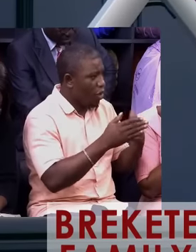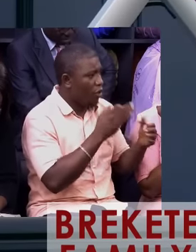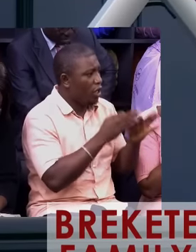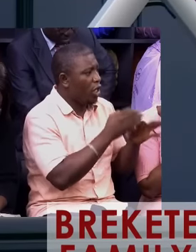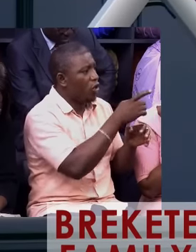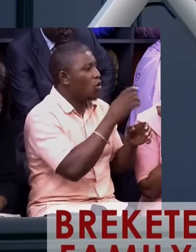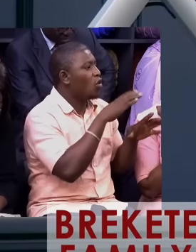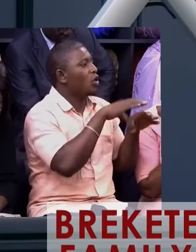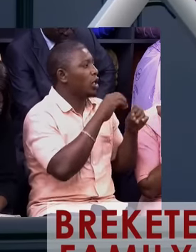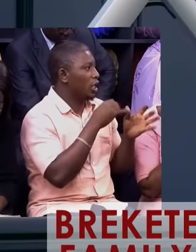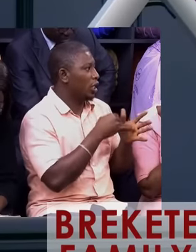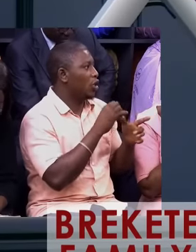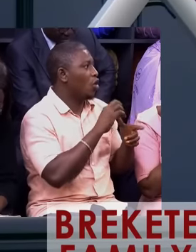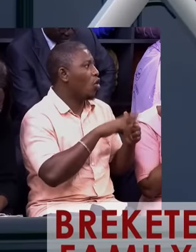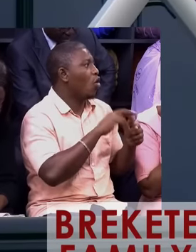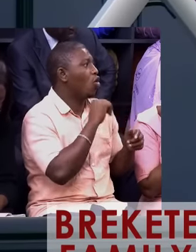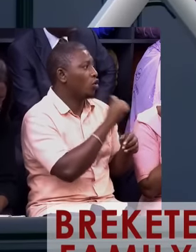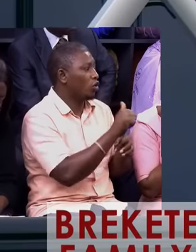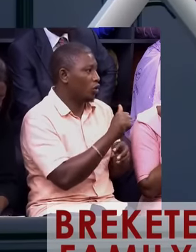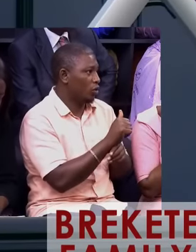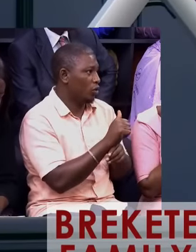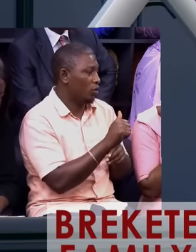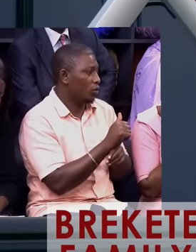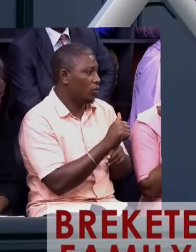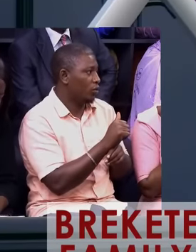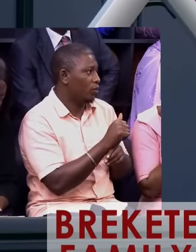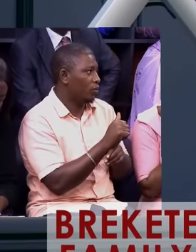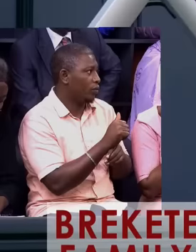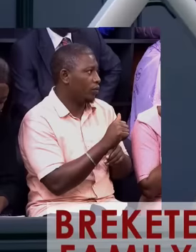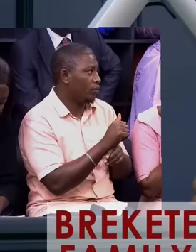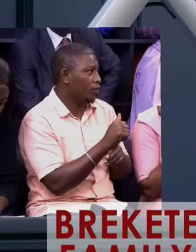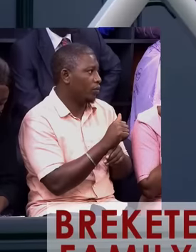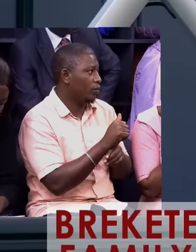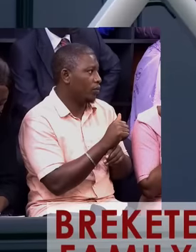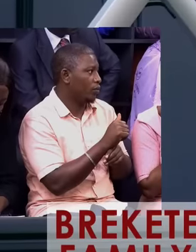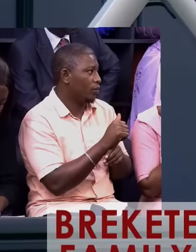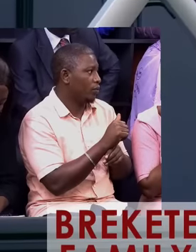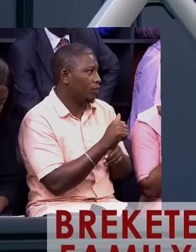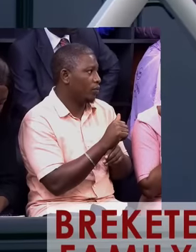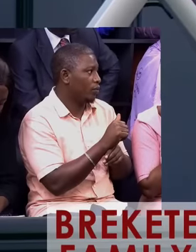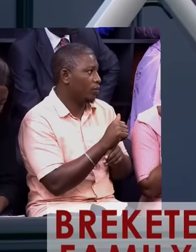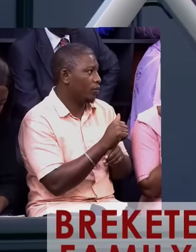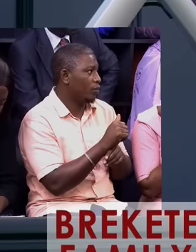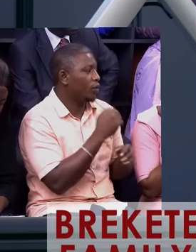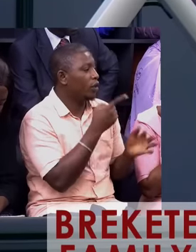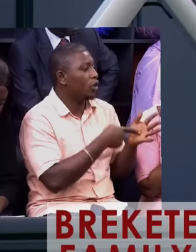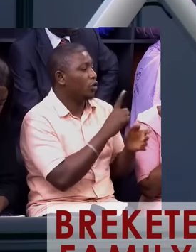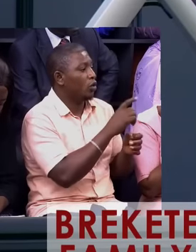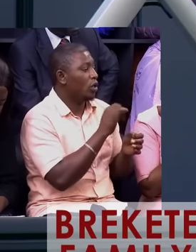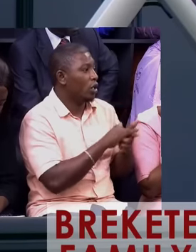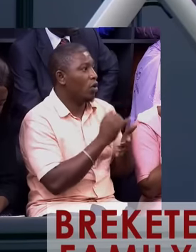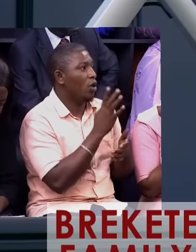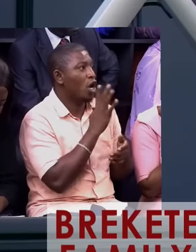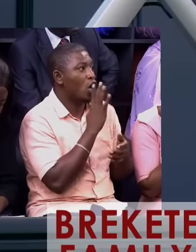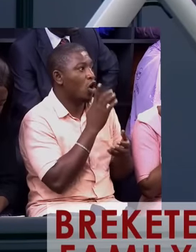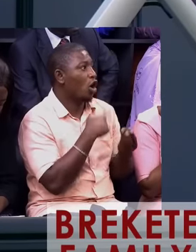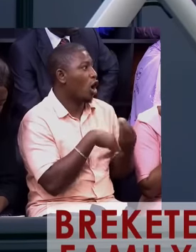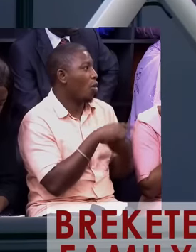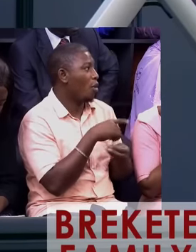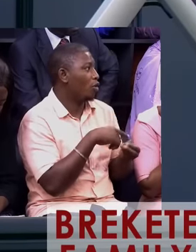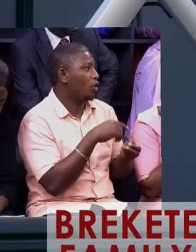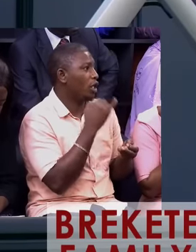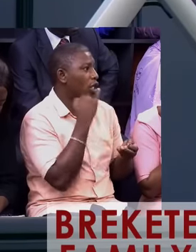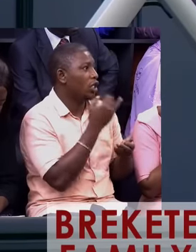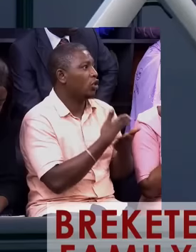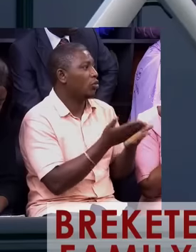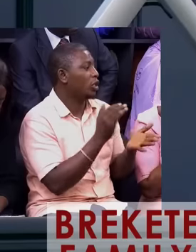not okay thank you so our going to go through that process sorry this one we talk about now